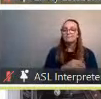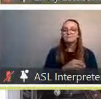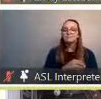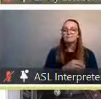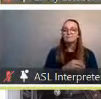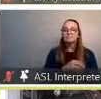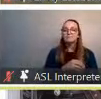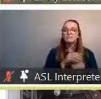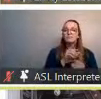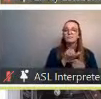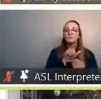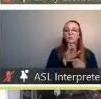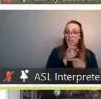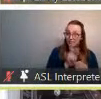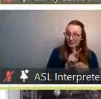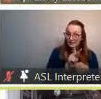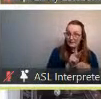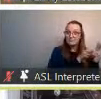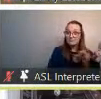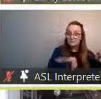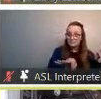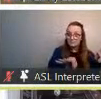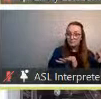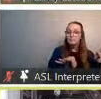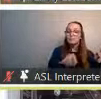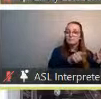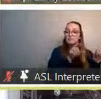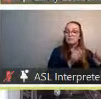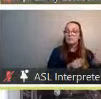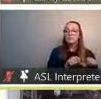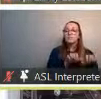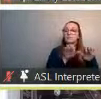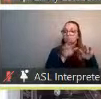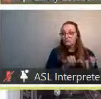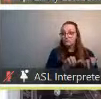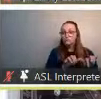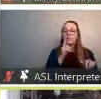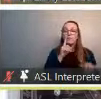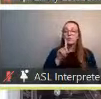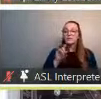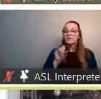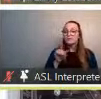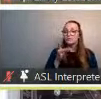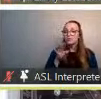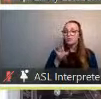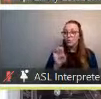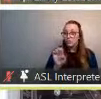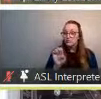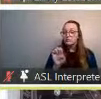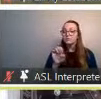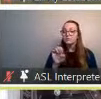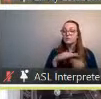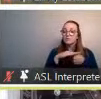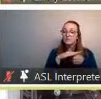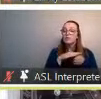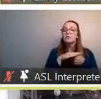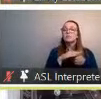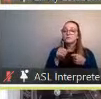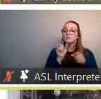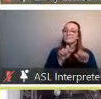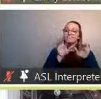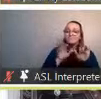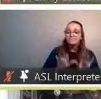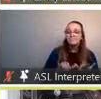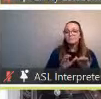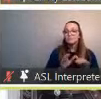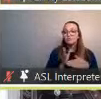the discourse platform that workgroup members can enter their comments on. There is also a link for members of the public